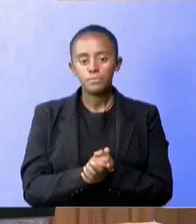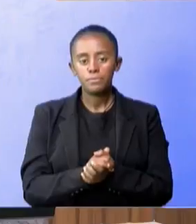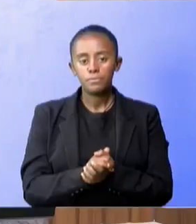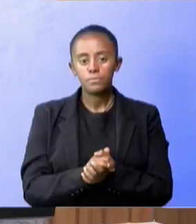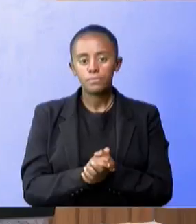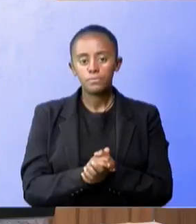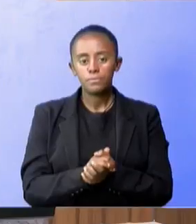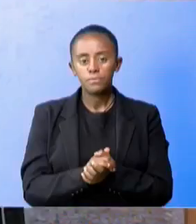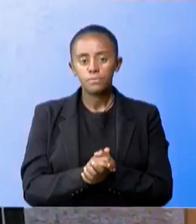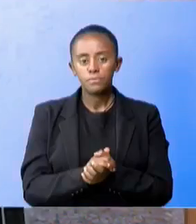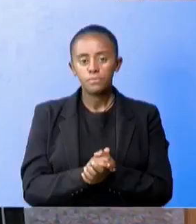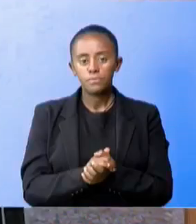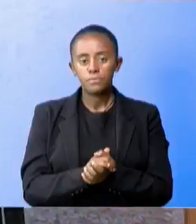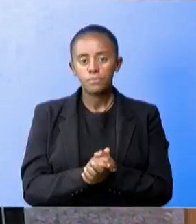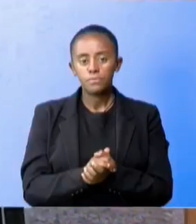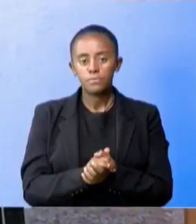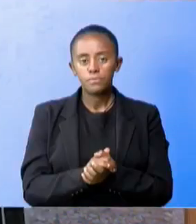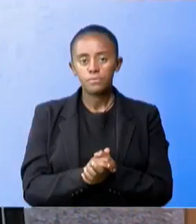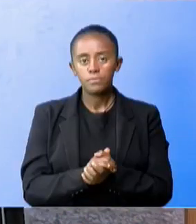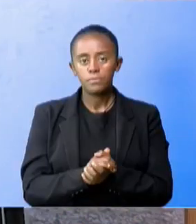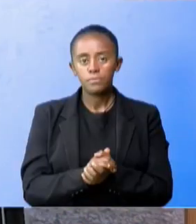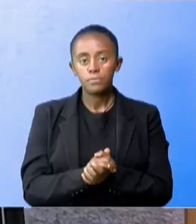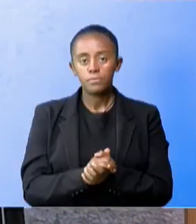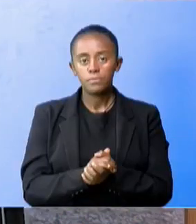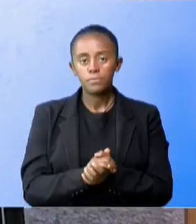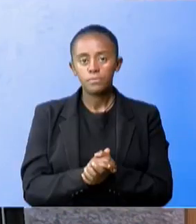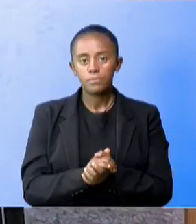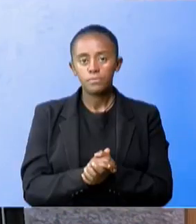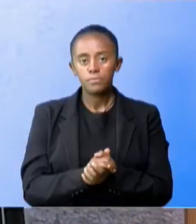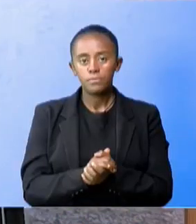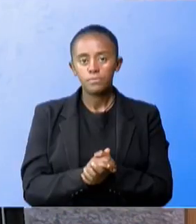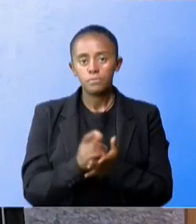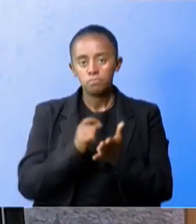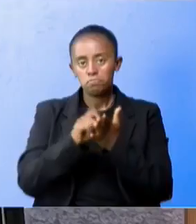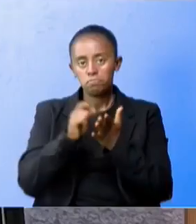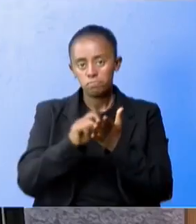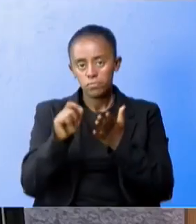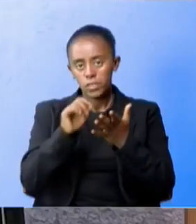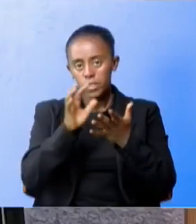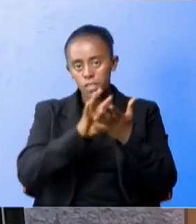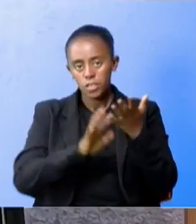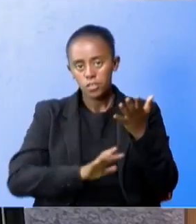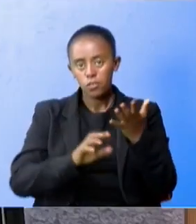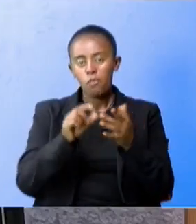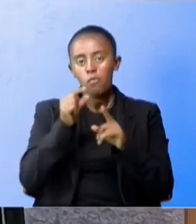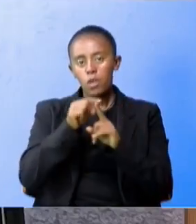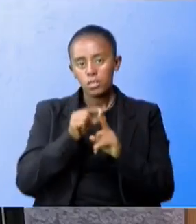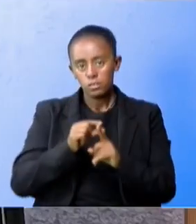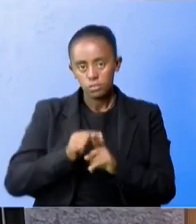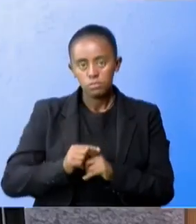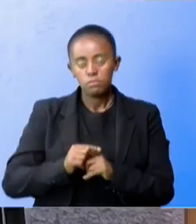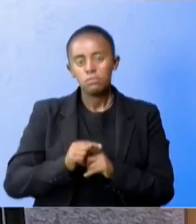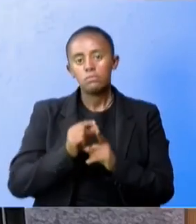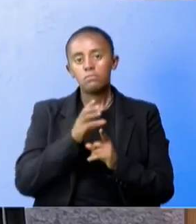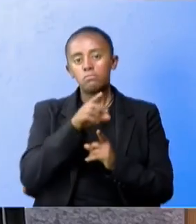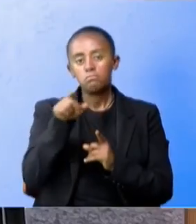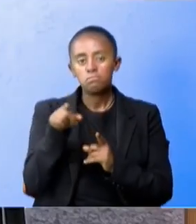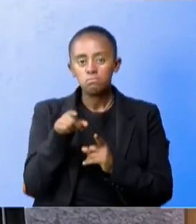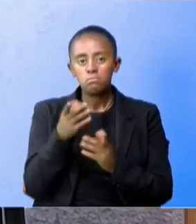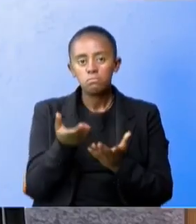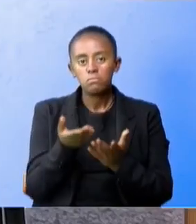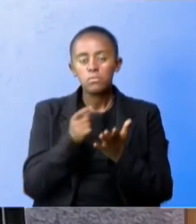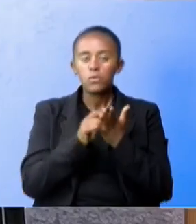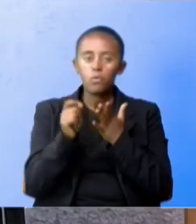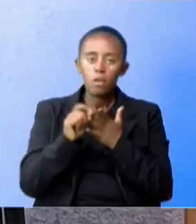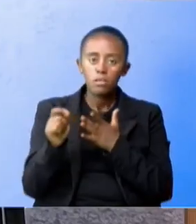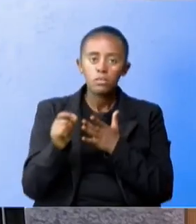and see how well you remember them. So I will write a list of words first, And I'll also write